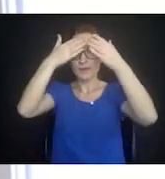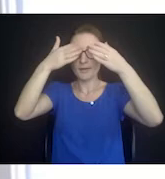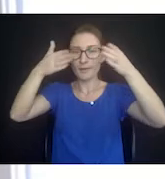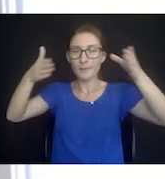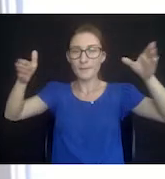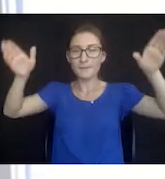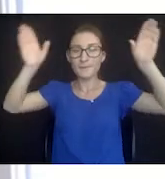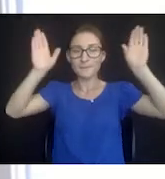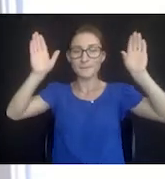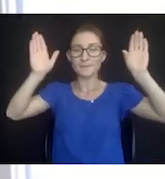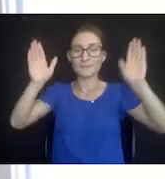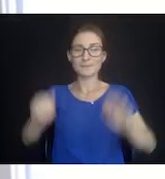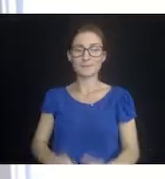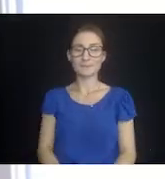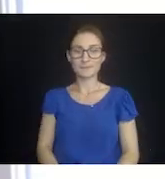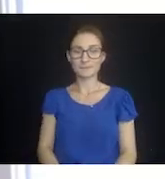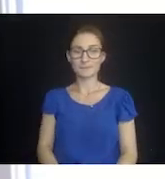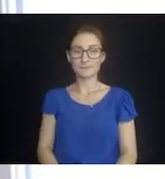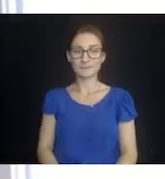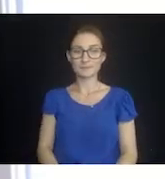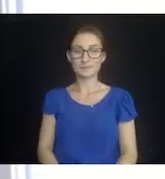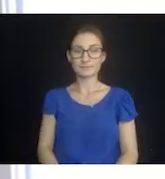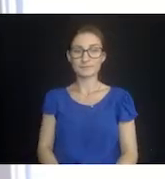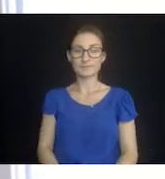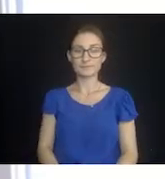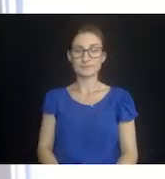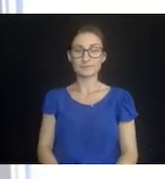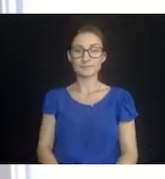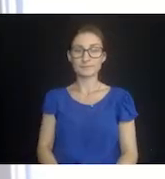way my perspective had opened up.